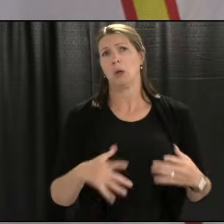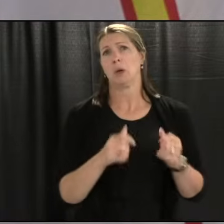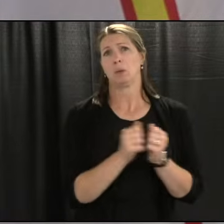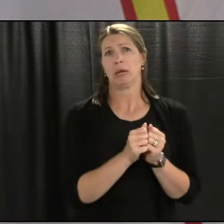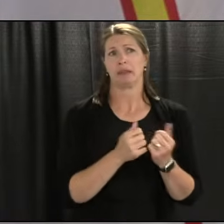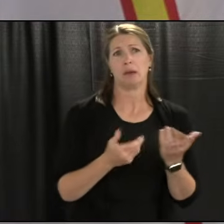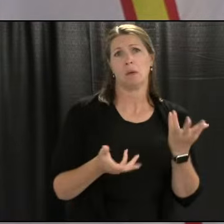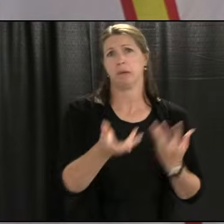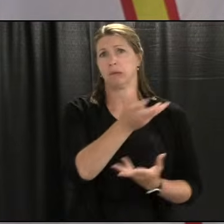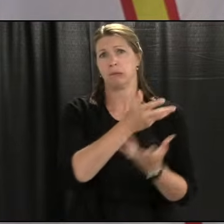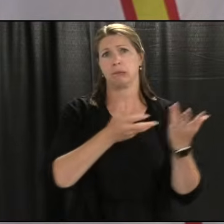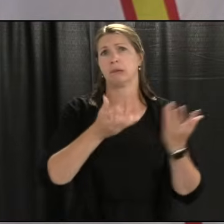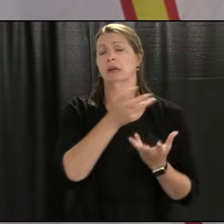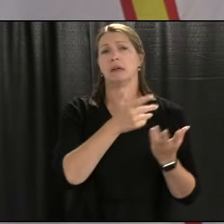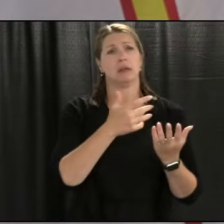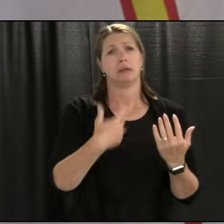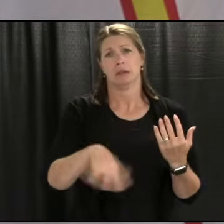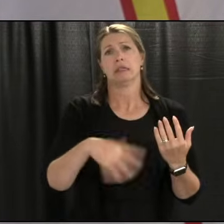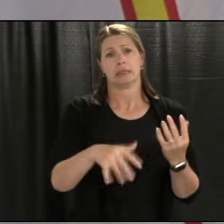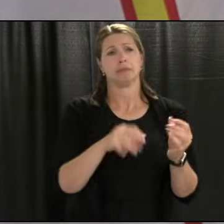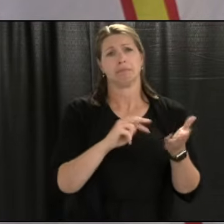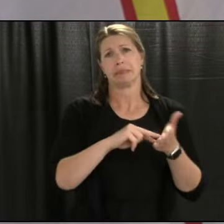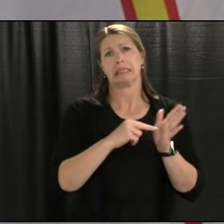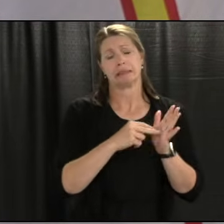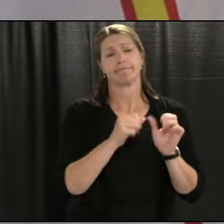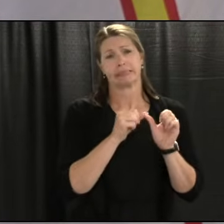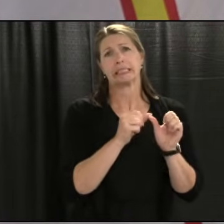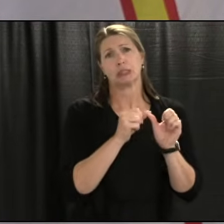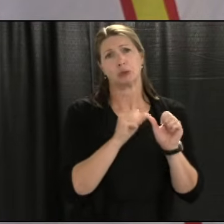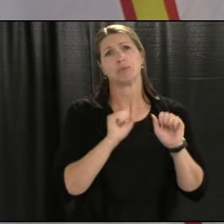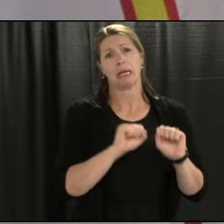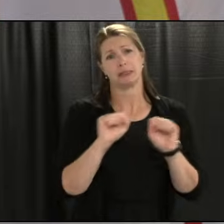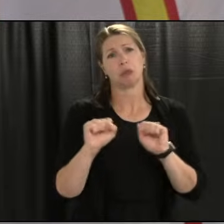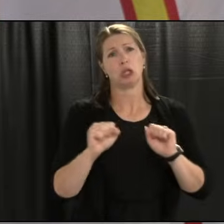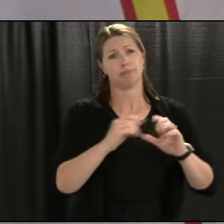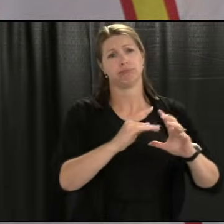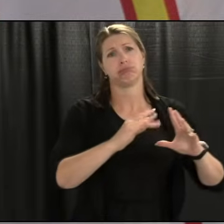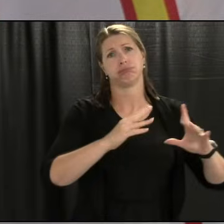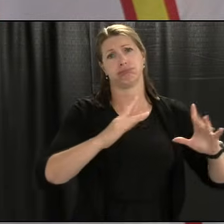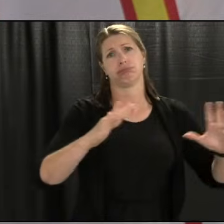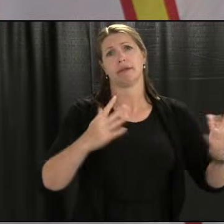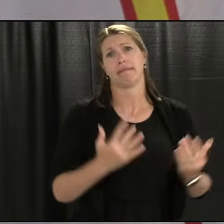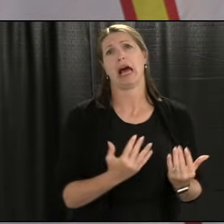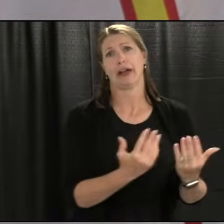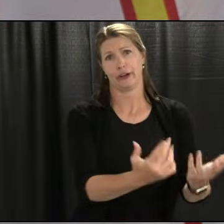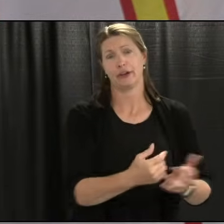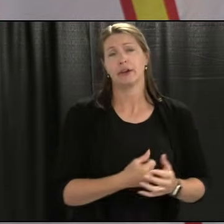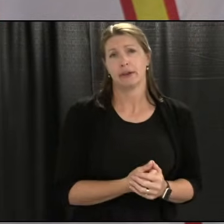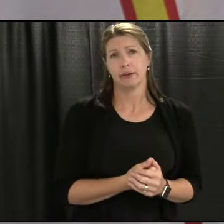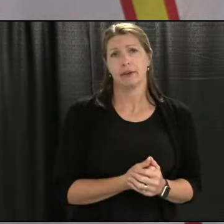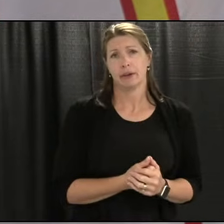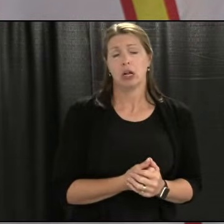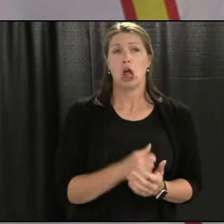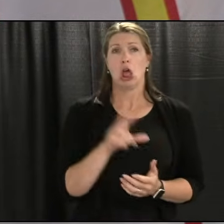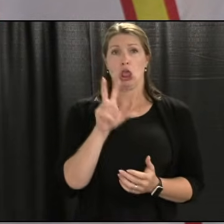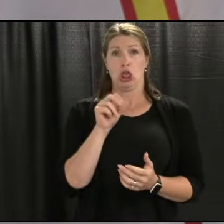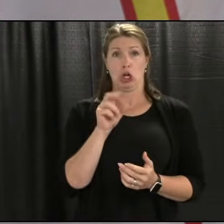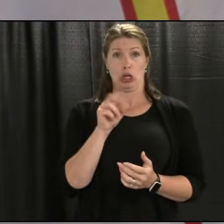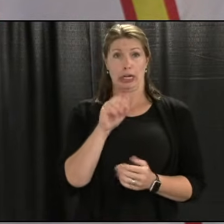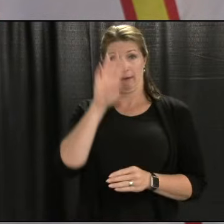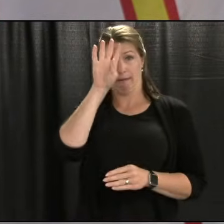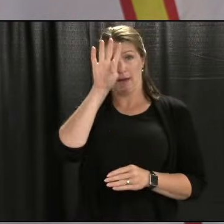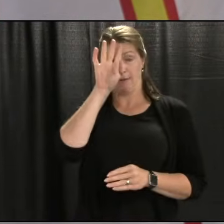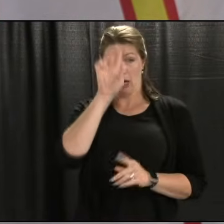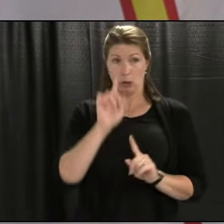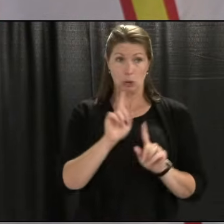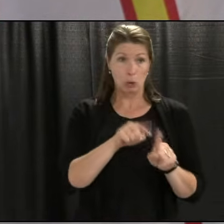with an active fire edge, are likely to result in continued fire growth today. There will be 30 firefighters on site today,